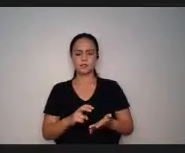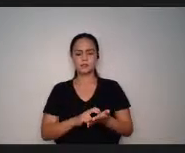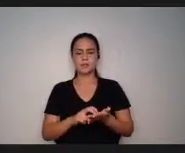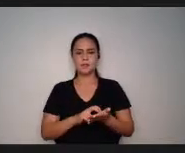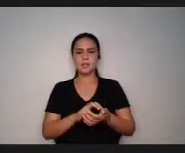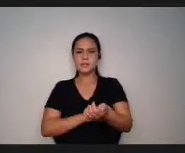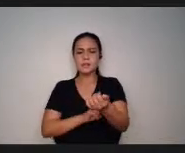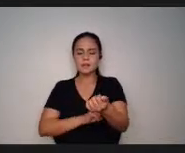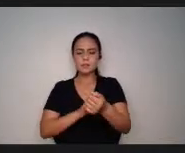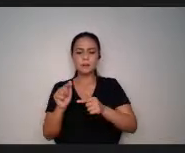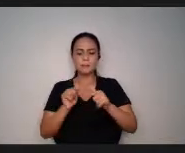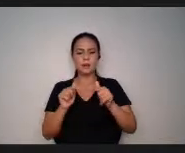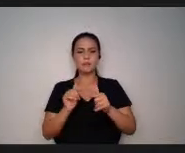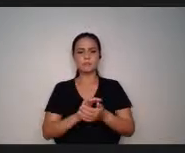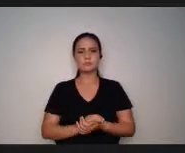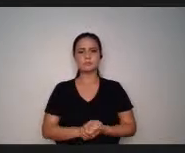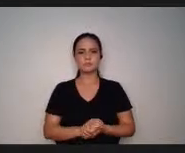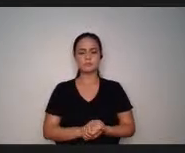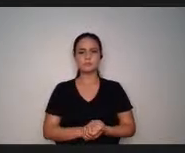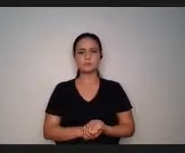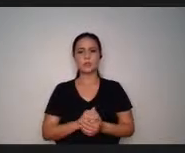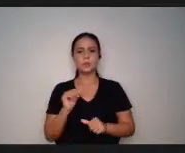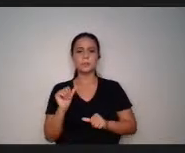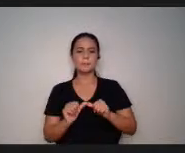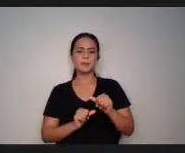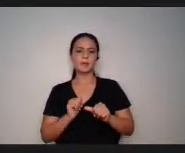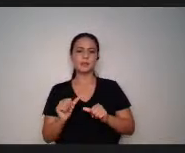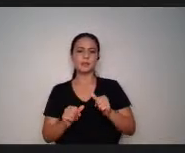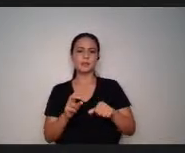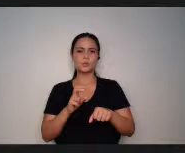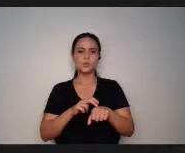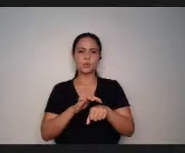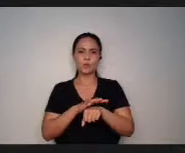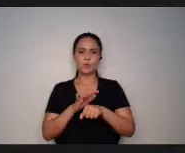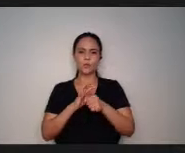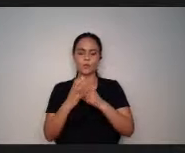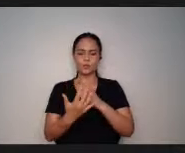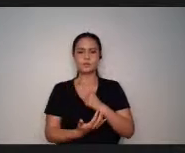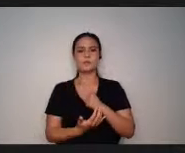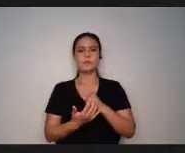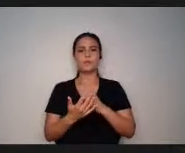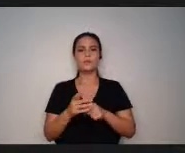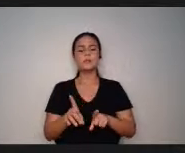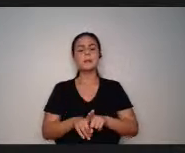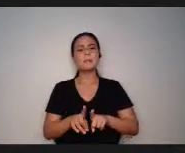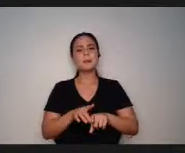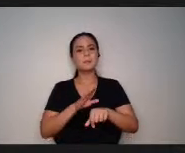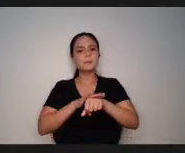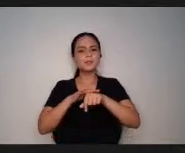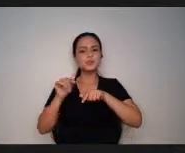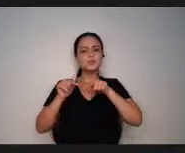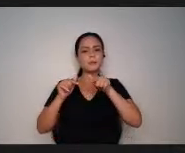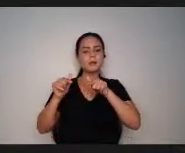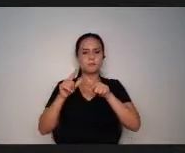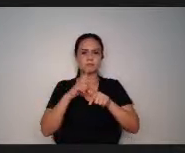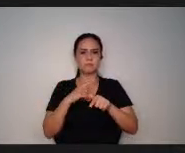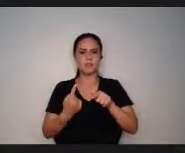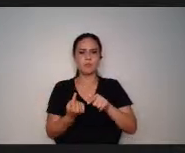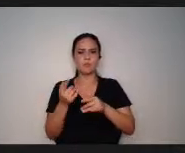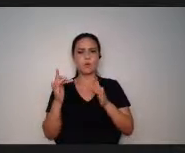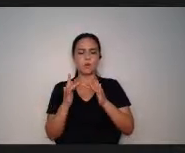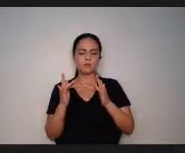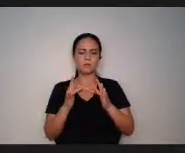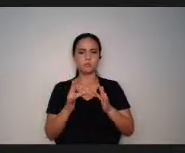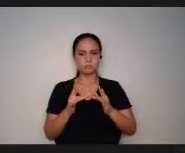work stress? There is a connection there because we know that work stress can